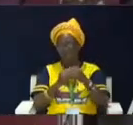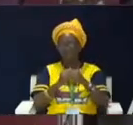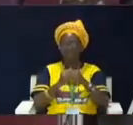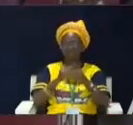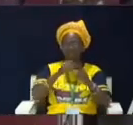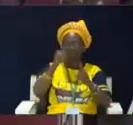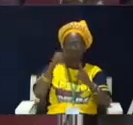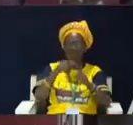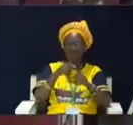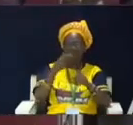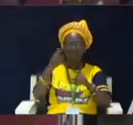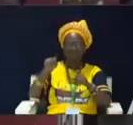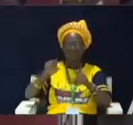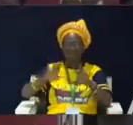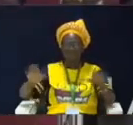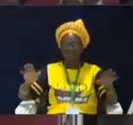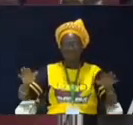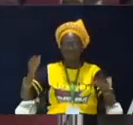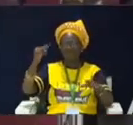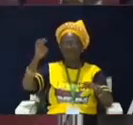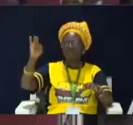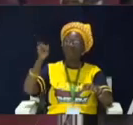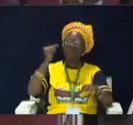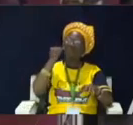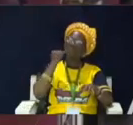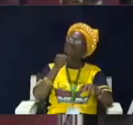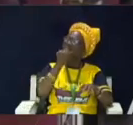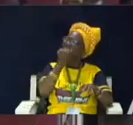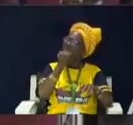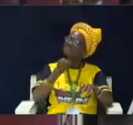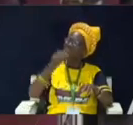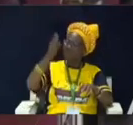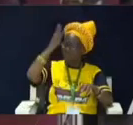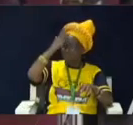When the children of Israel knew